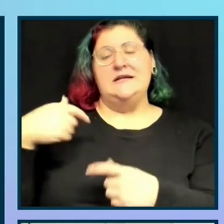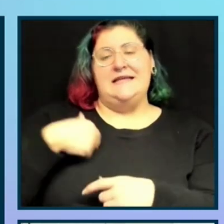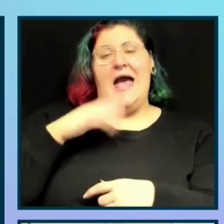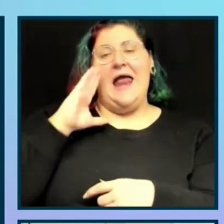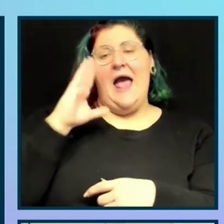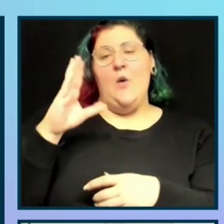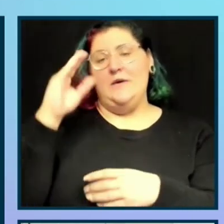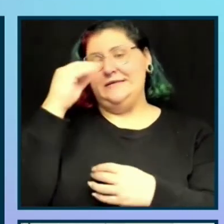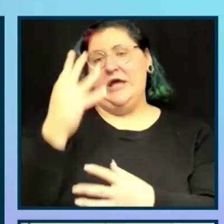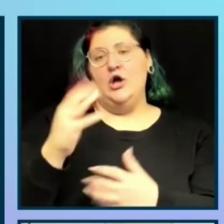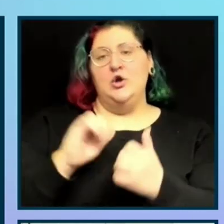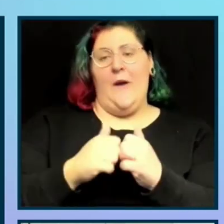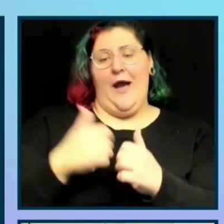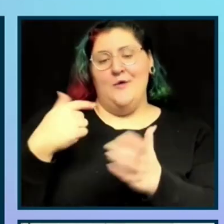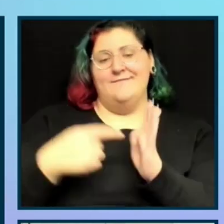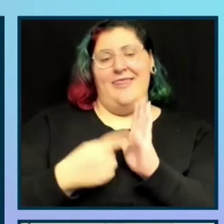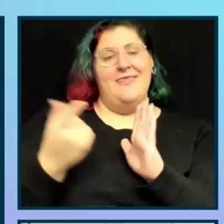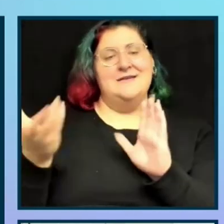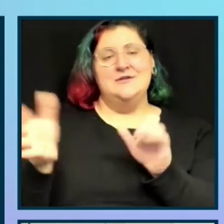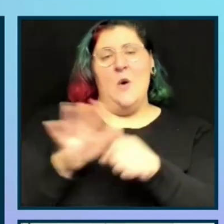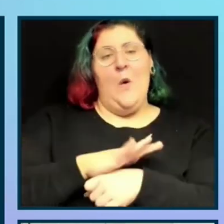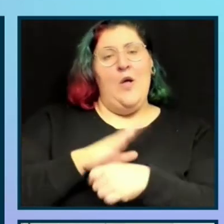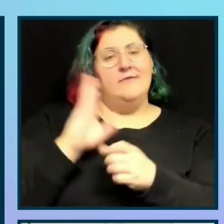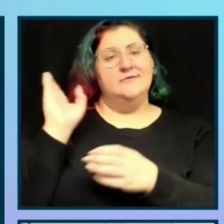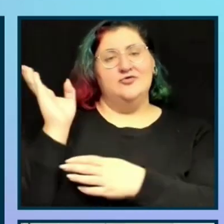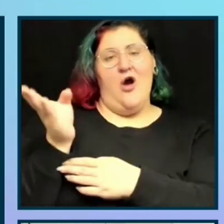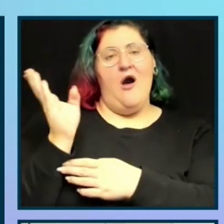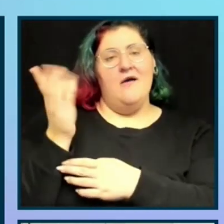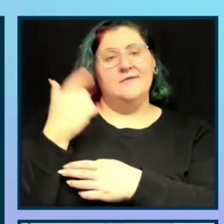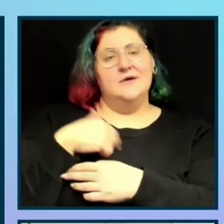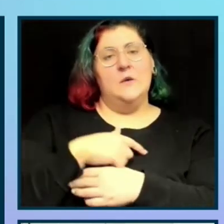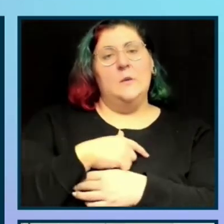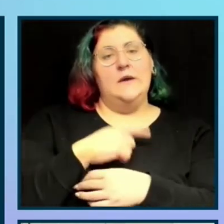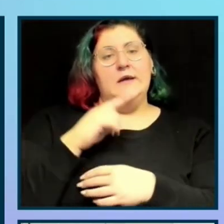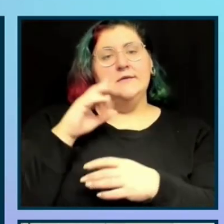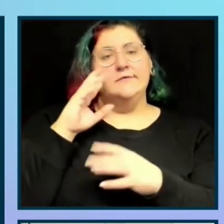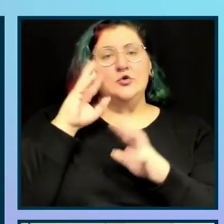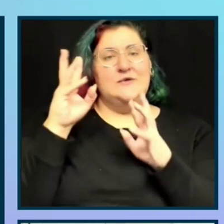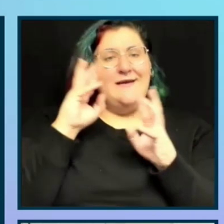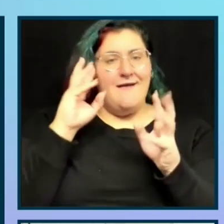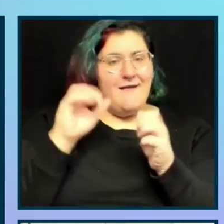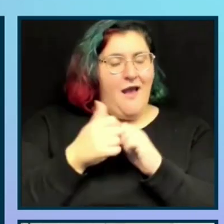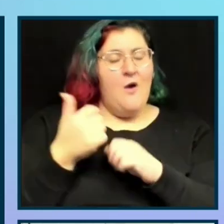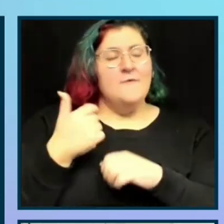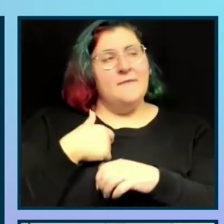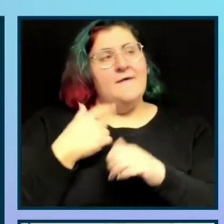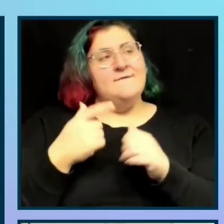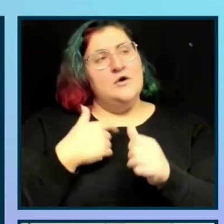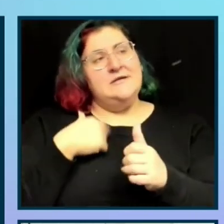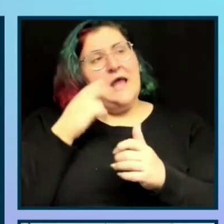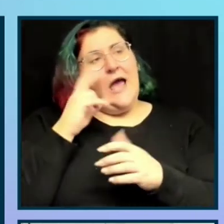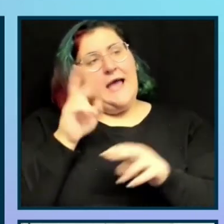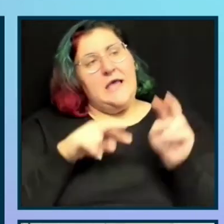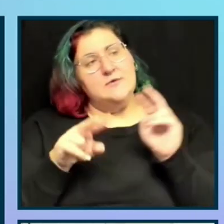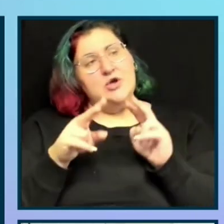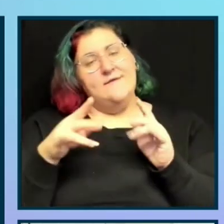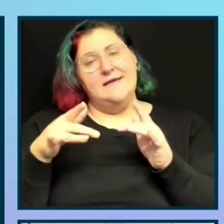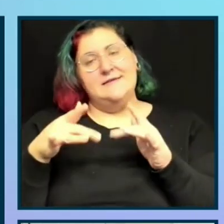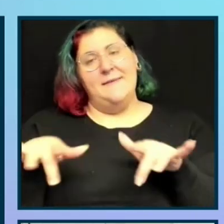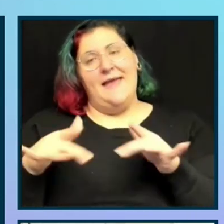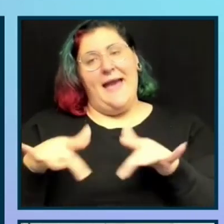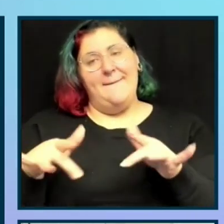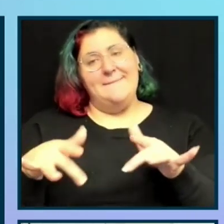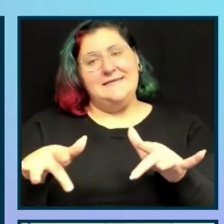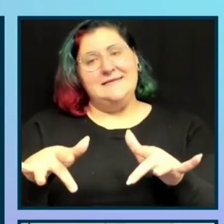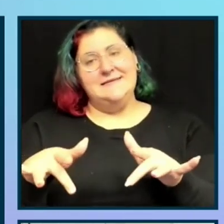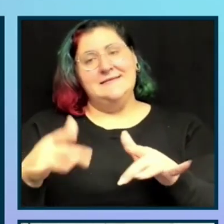talk was created, which was around, me observing some gaps in attending last